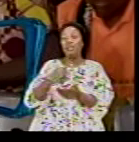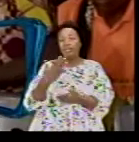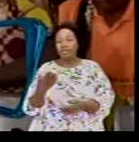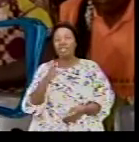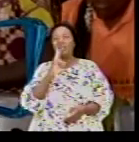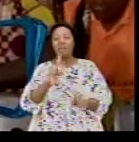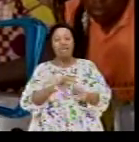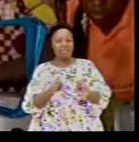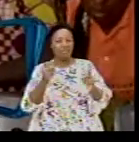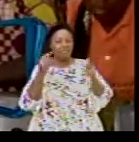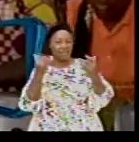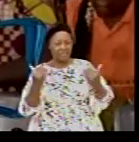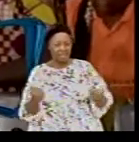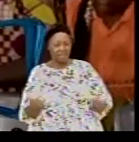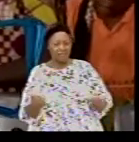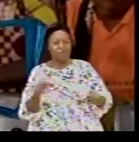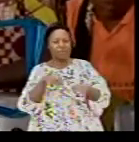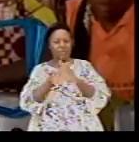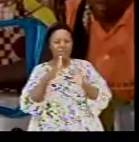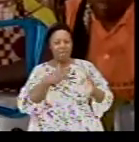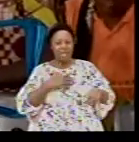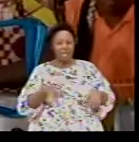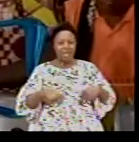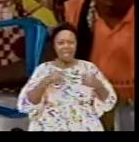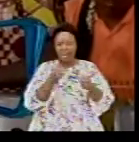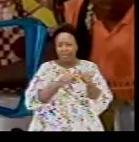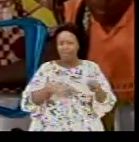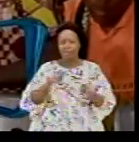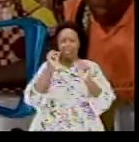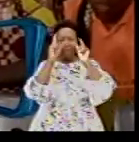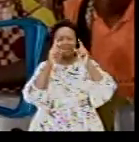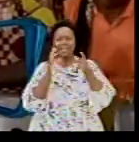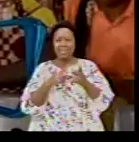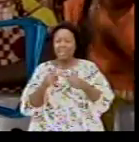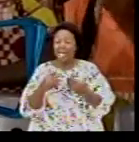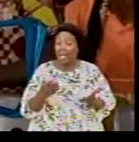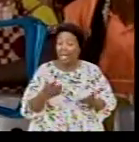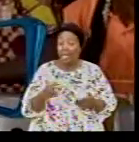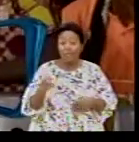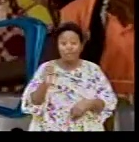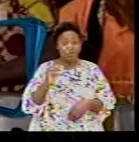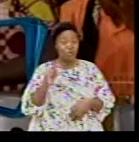Give correct address, the correct name,